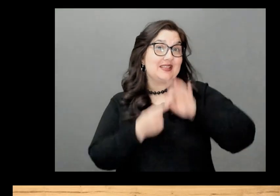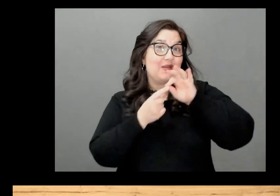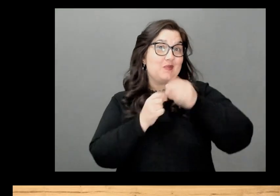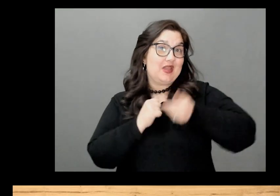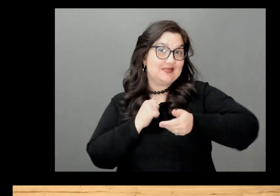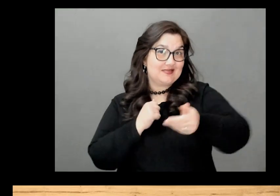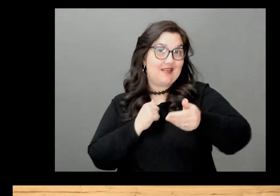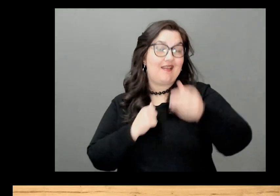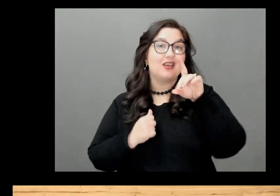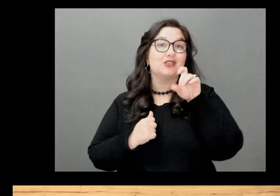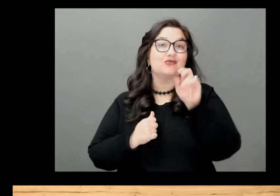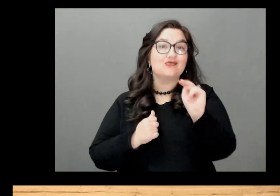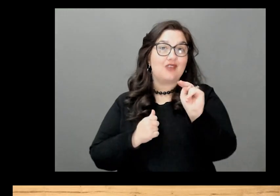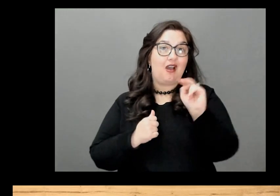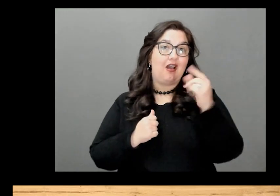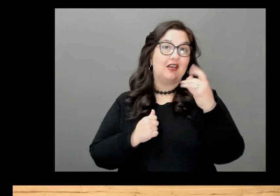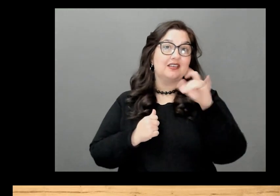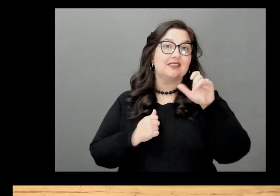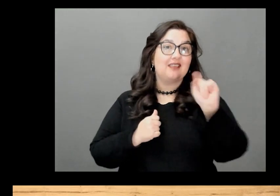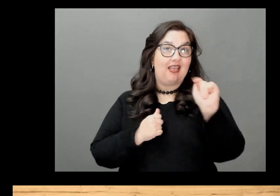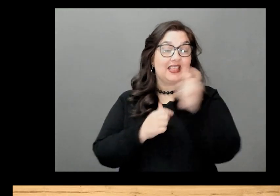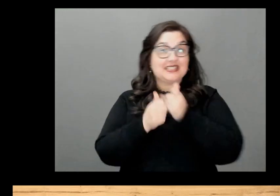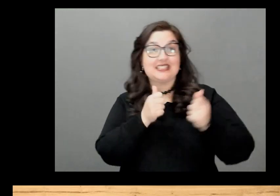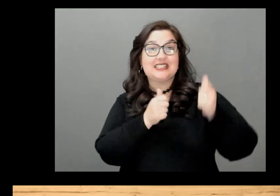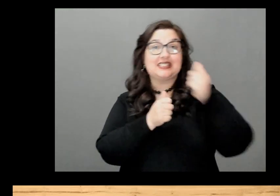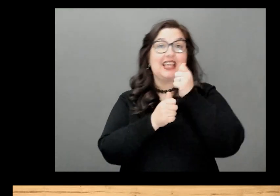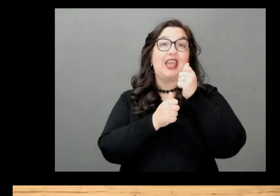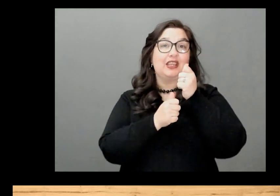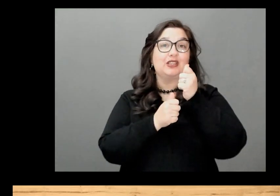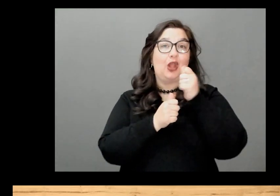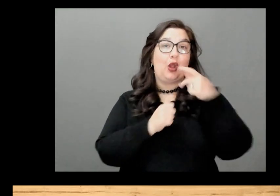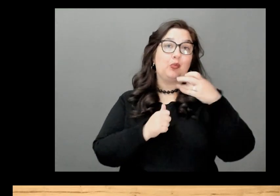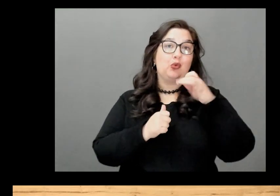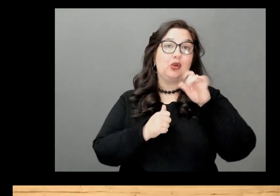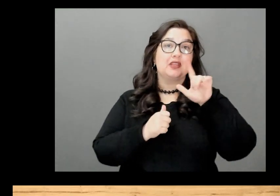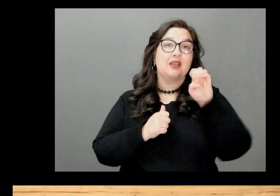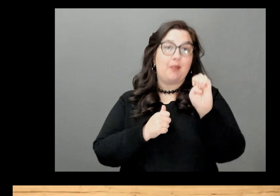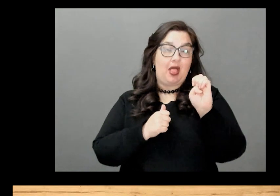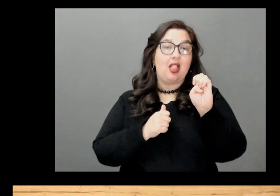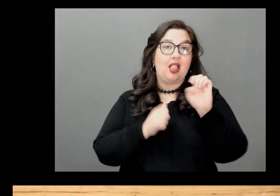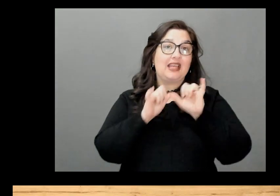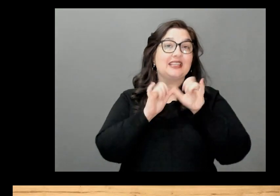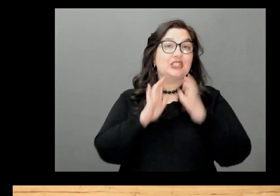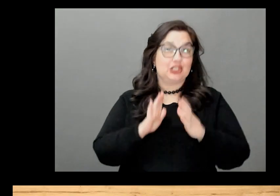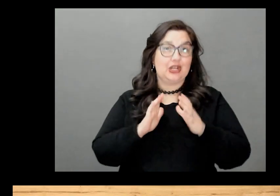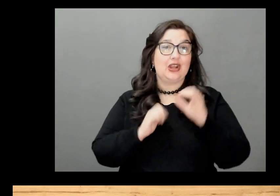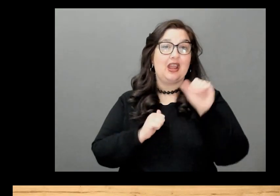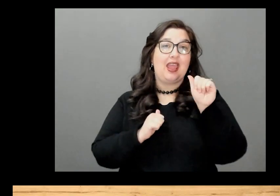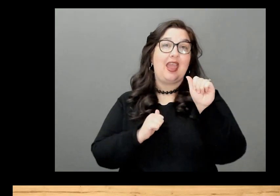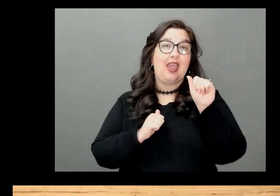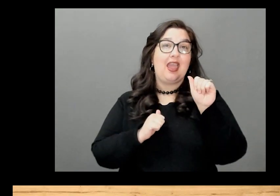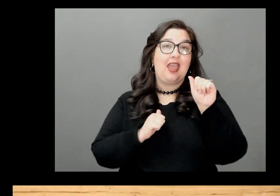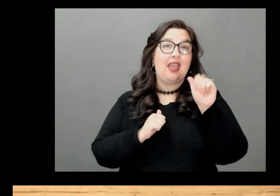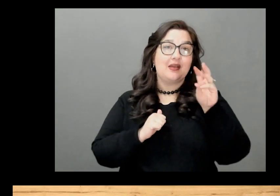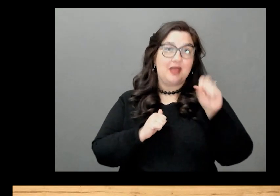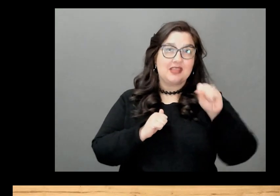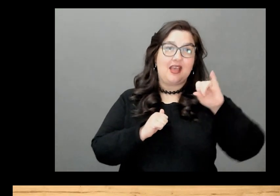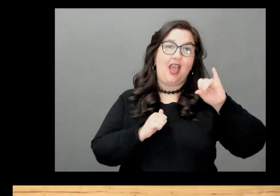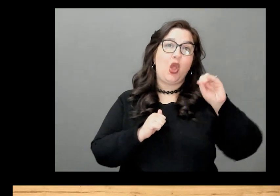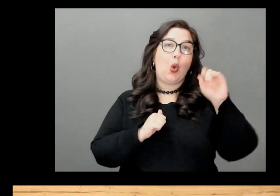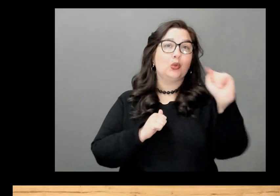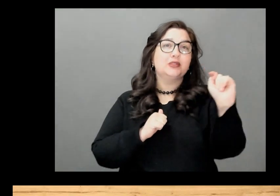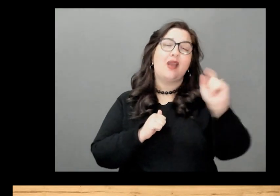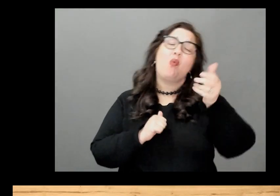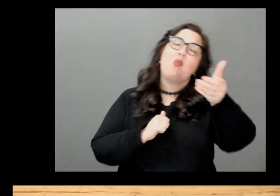Don Gillett, Senior Principal Engineer for AWS IoT. Don, it's such a pleasure to have you. Welcome to the